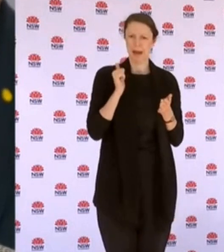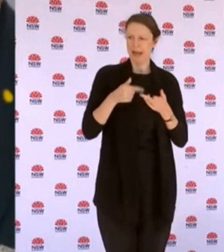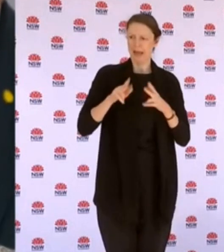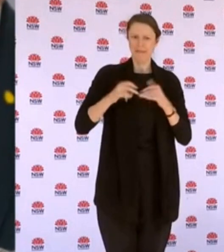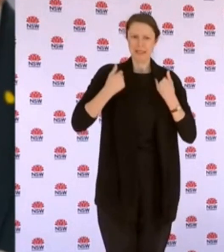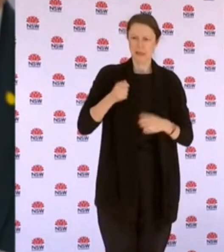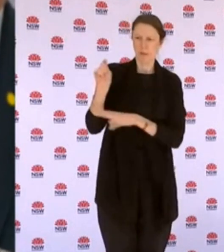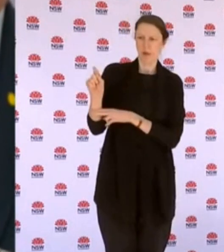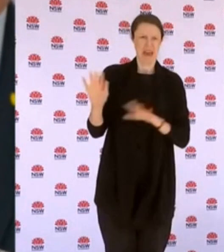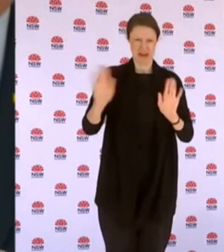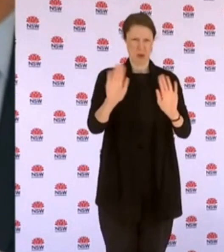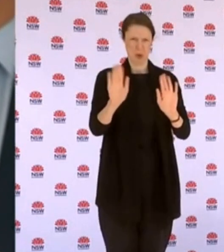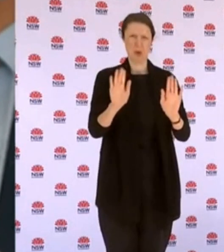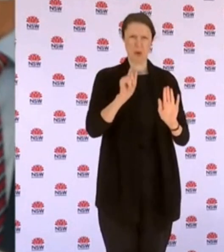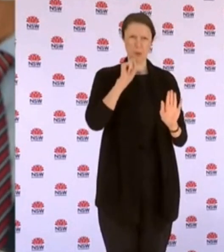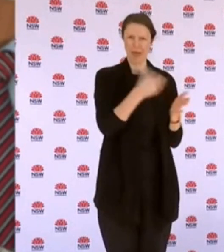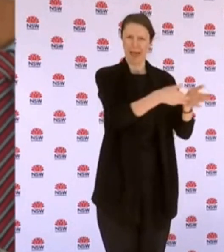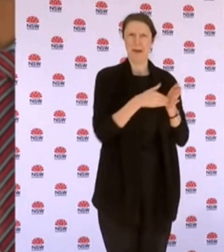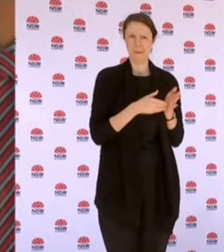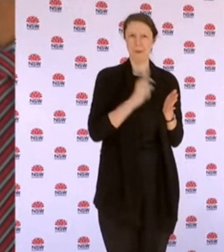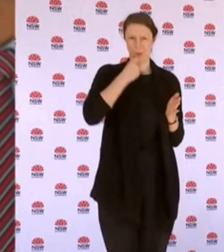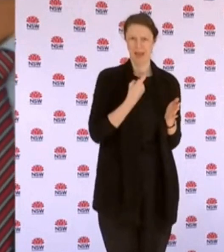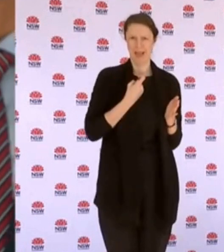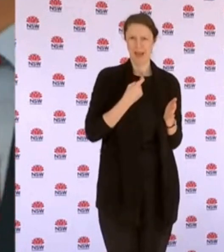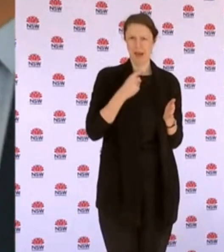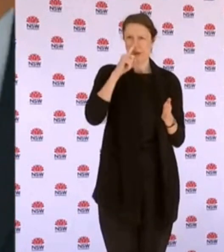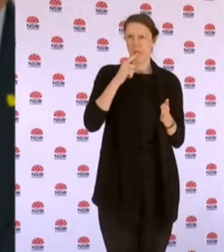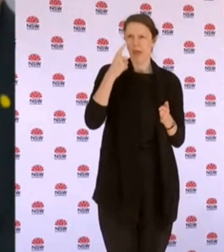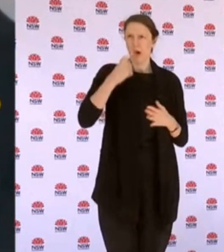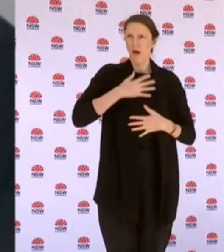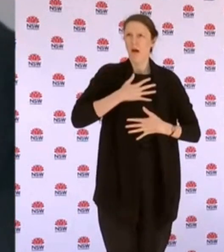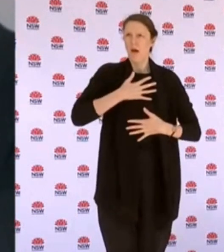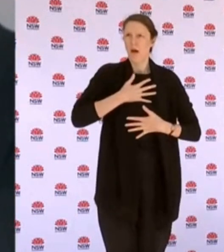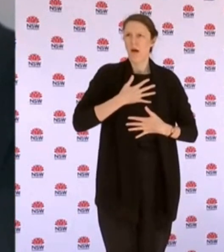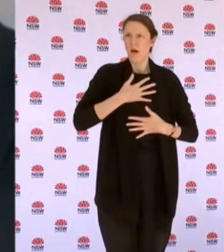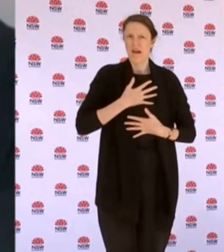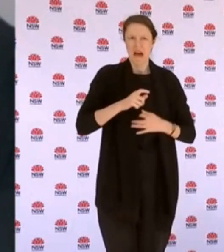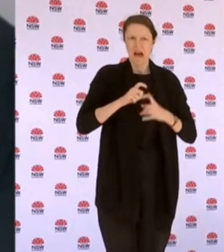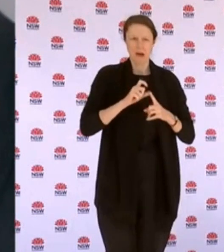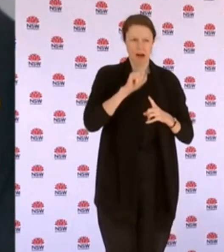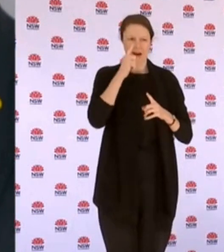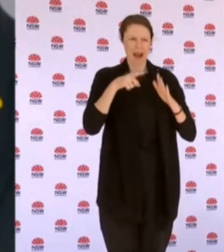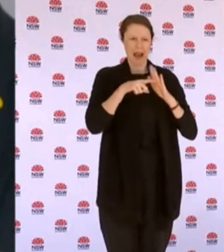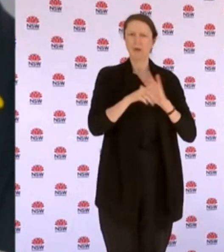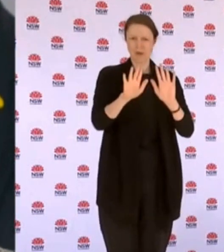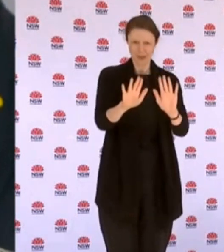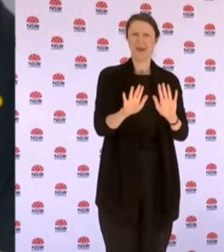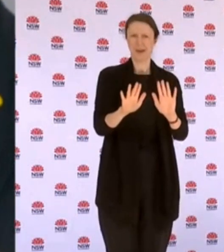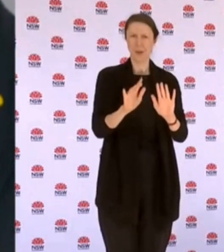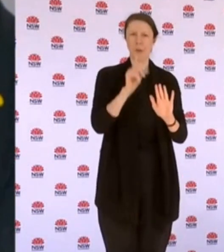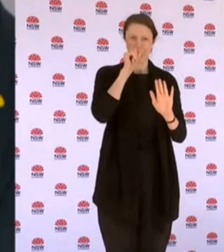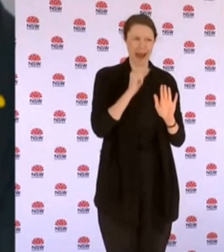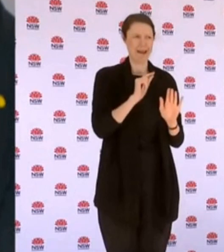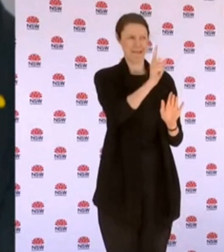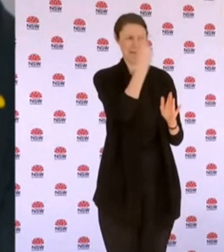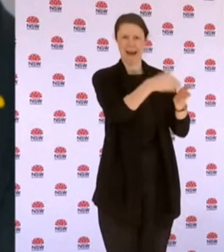not want anyone sitting there with chest pain thinking they can't move out of the house, even if they've got some coughs and colds. So I